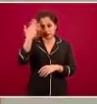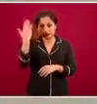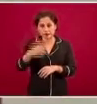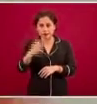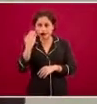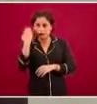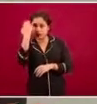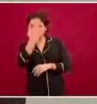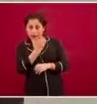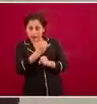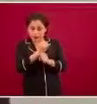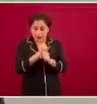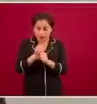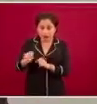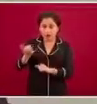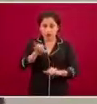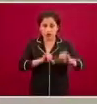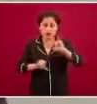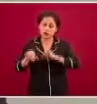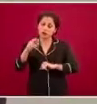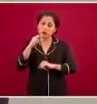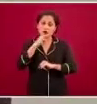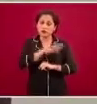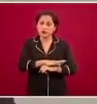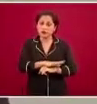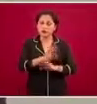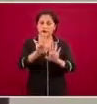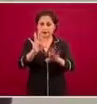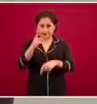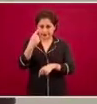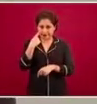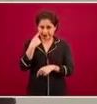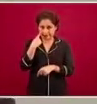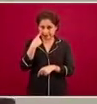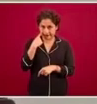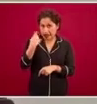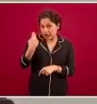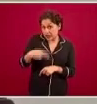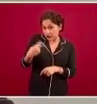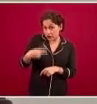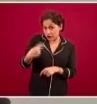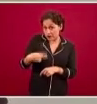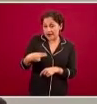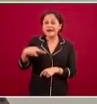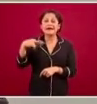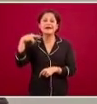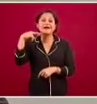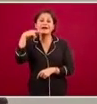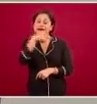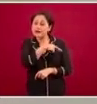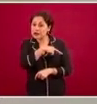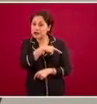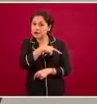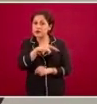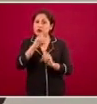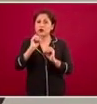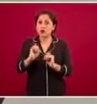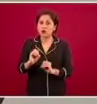There was some information circulating that we finally accepted to use fast testing. Please do not be